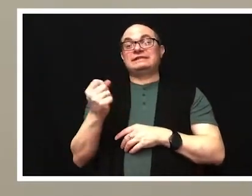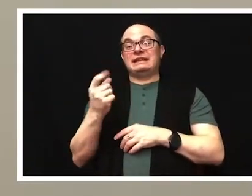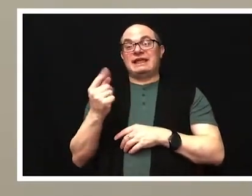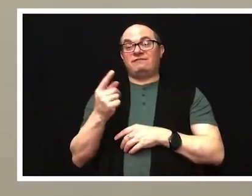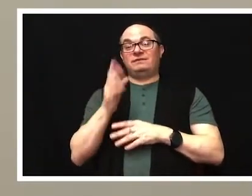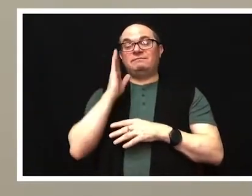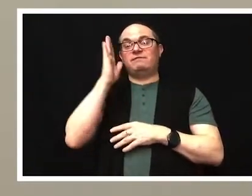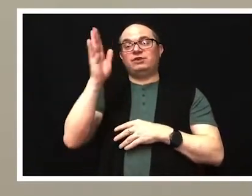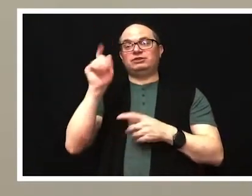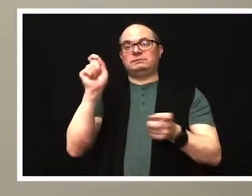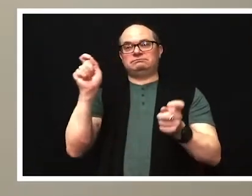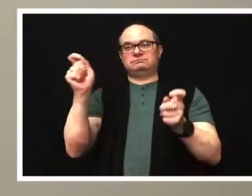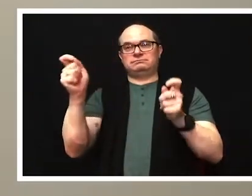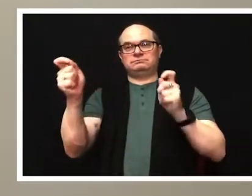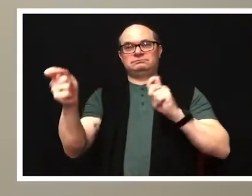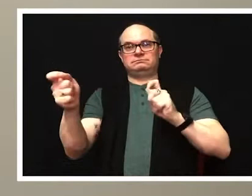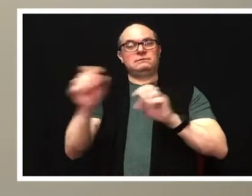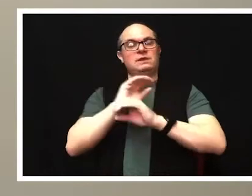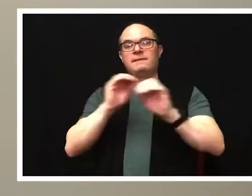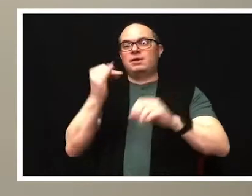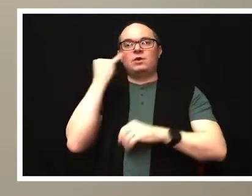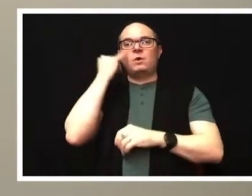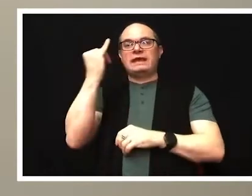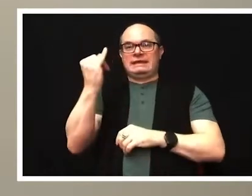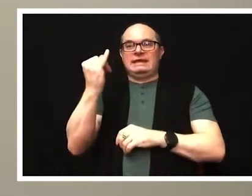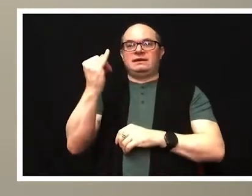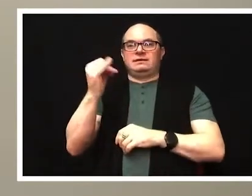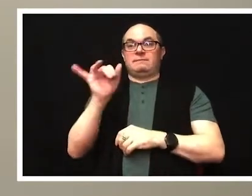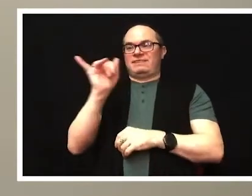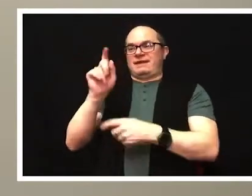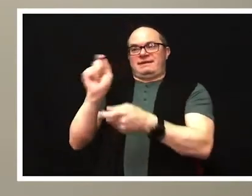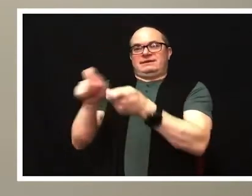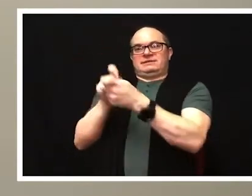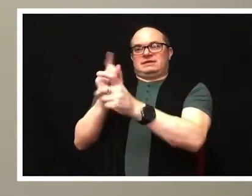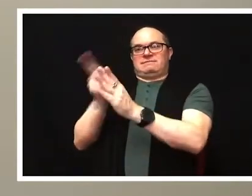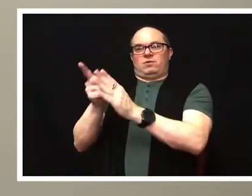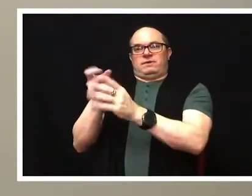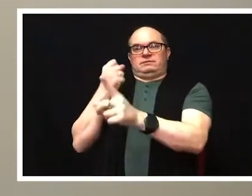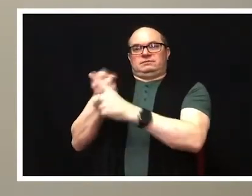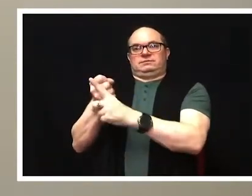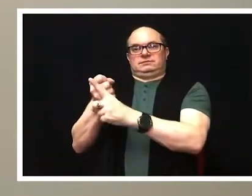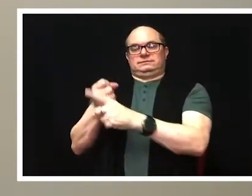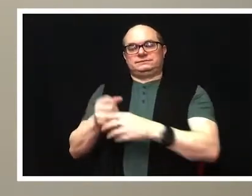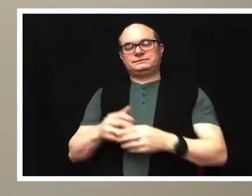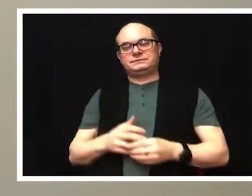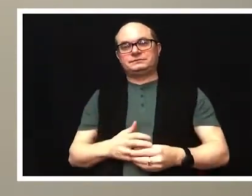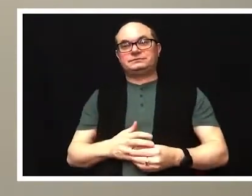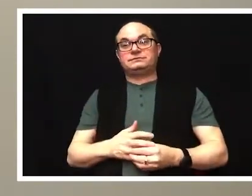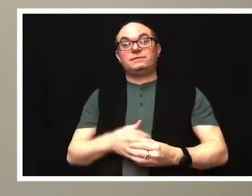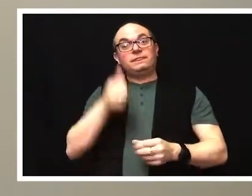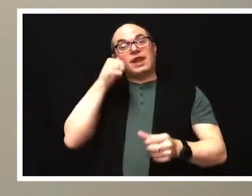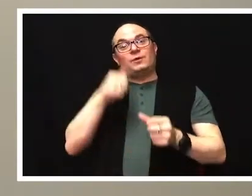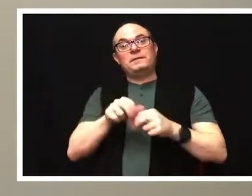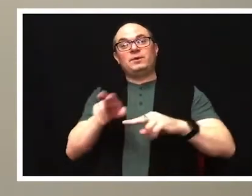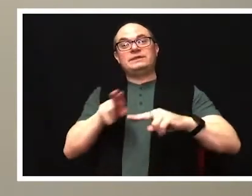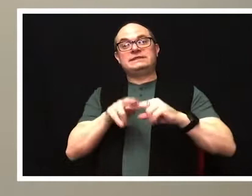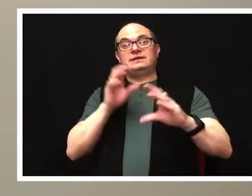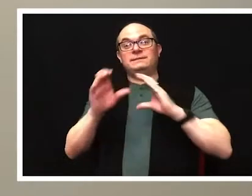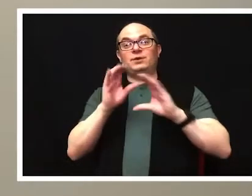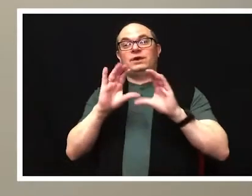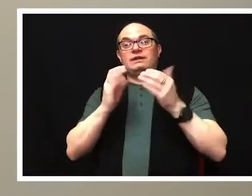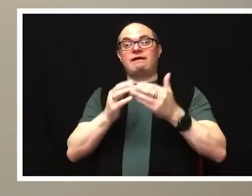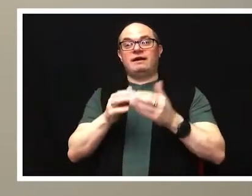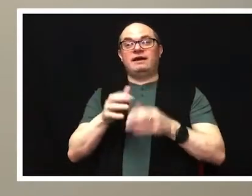began to take a different direction, but I had no idea that it would be at that exact moment. I remember sitting in one of my